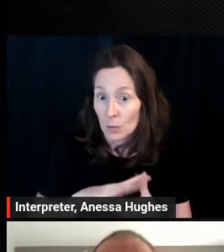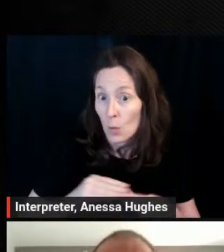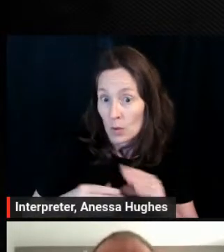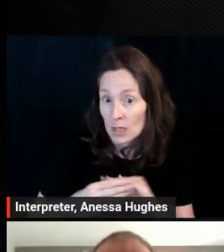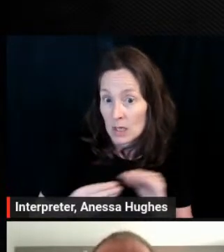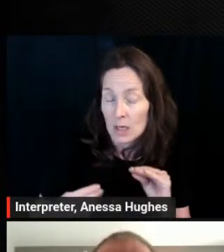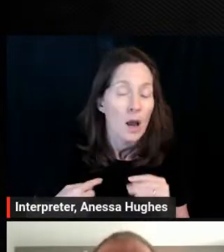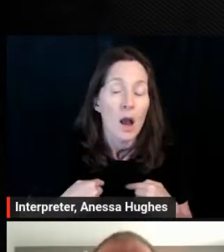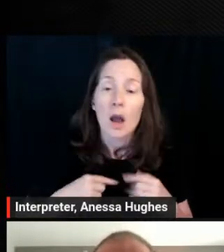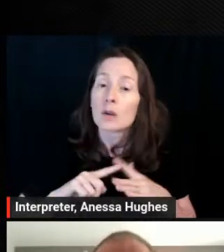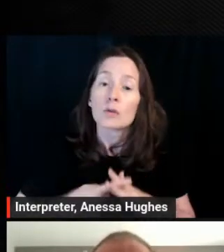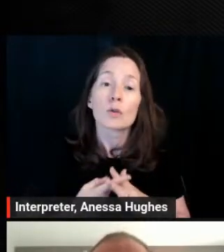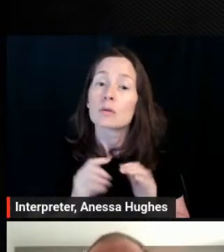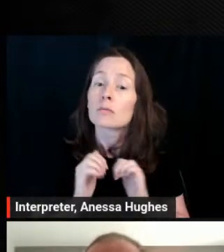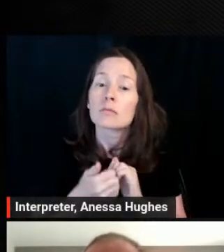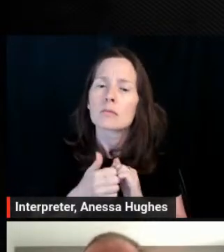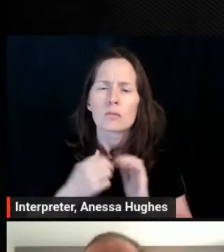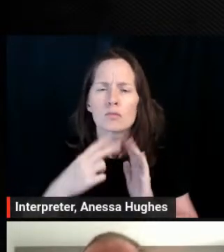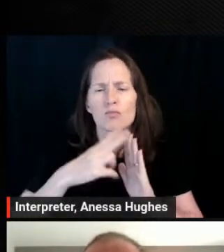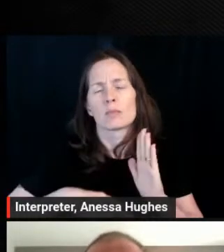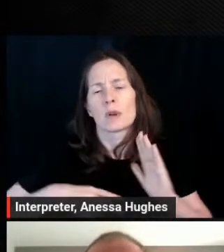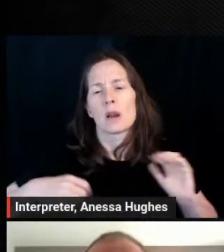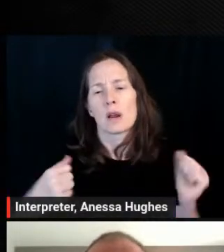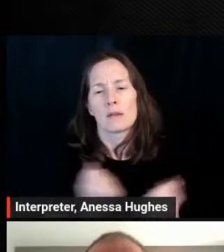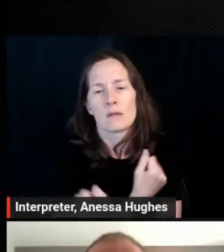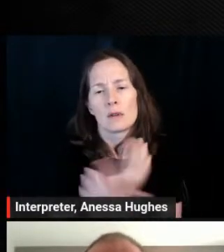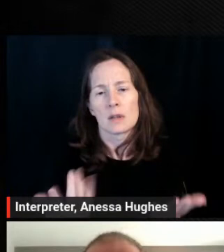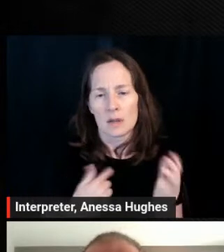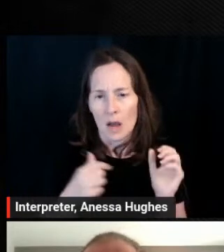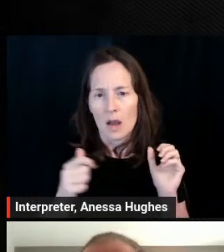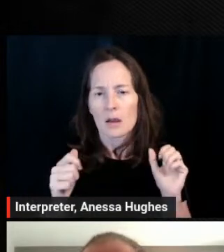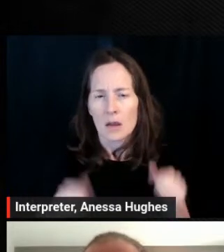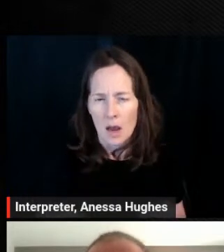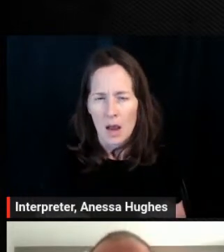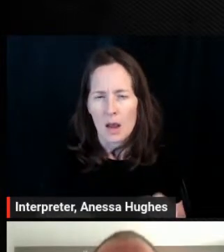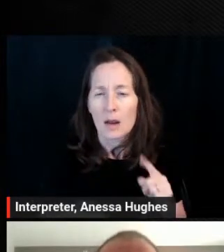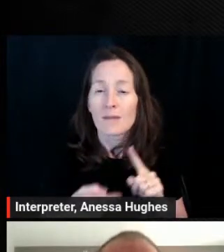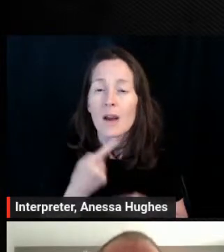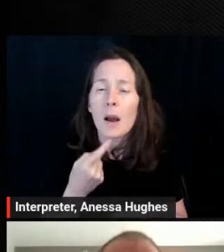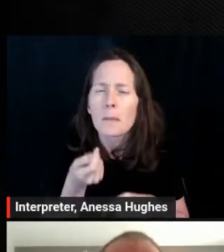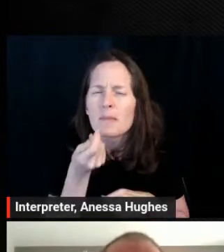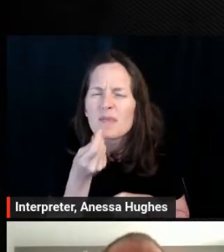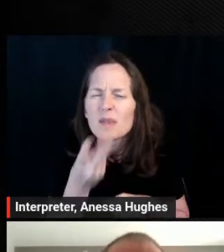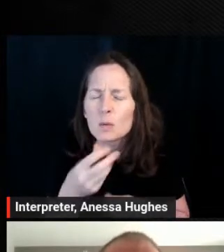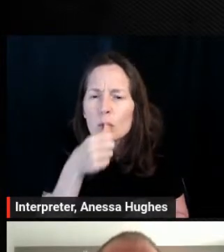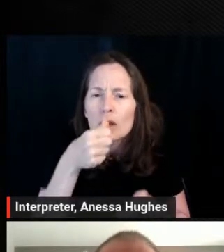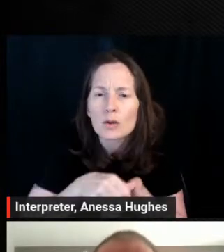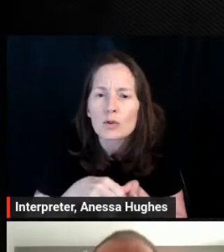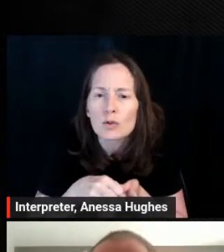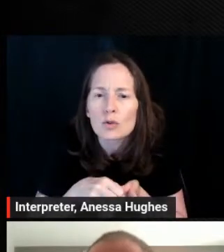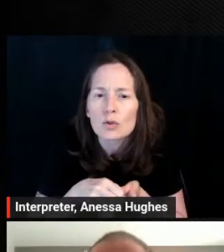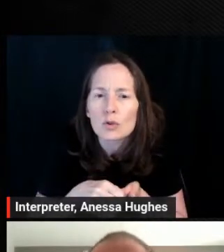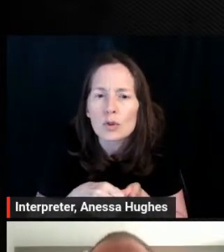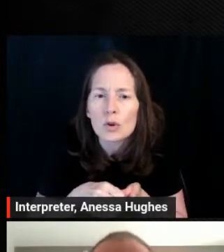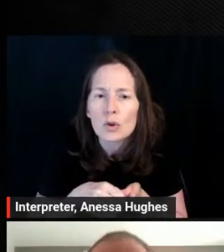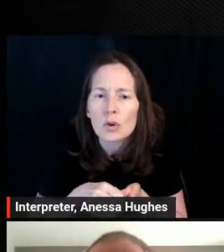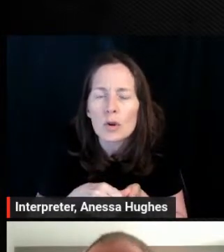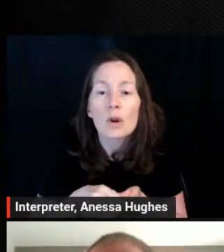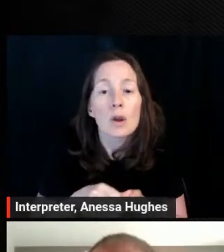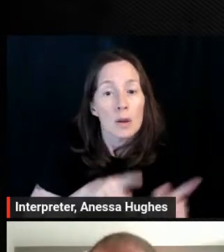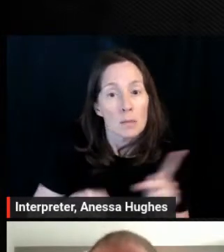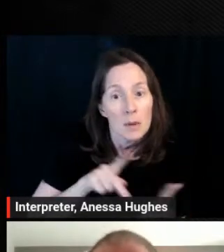everything I could from a small packet of letters written to or from the mayor of Philadelphia, a man